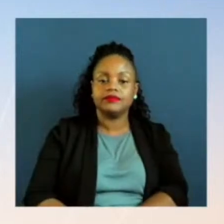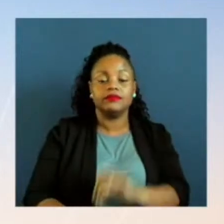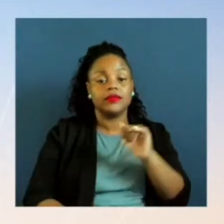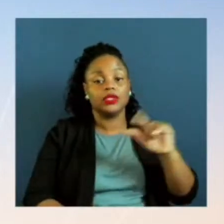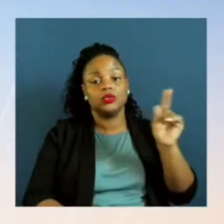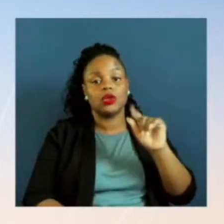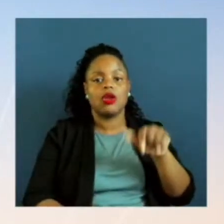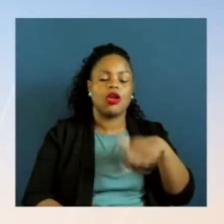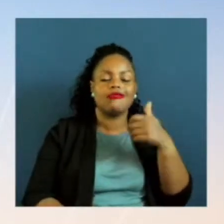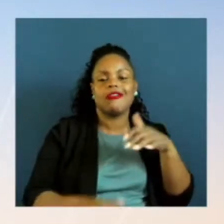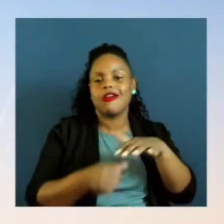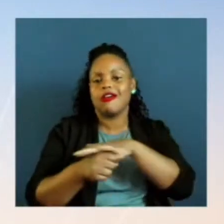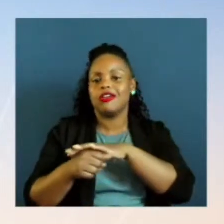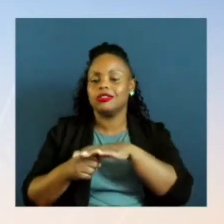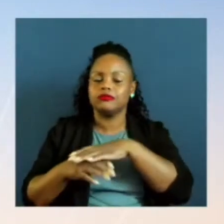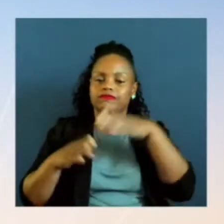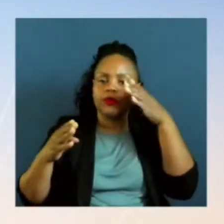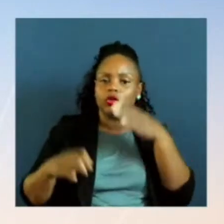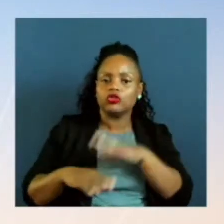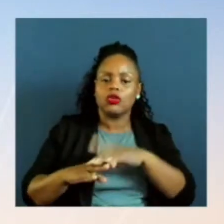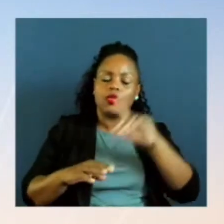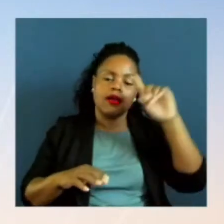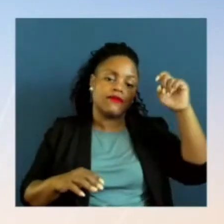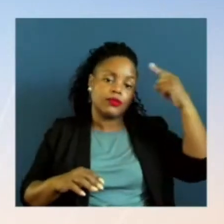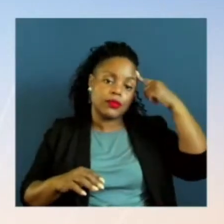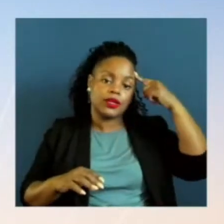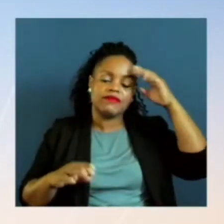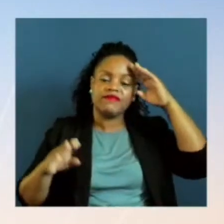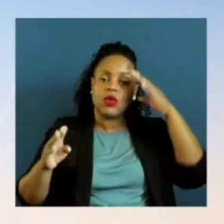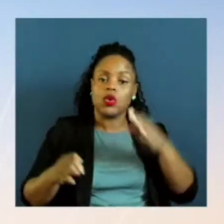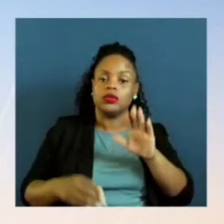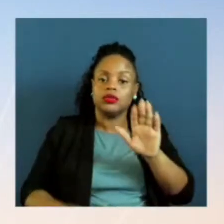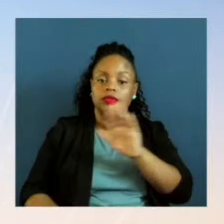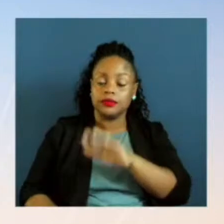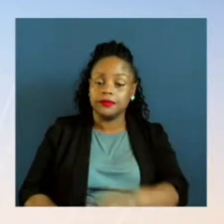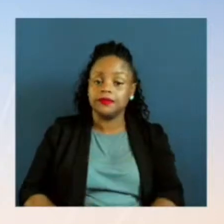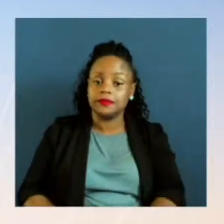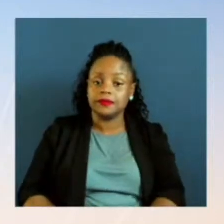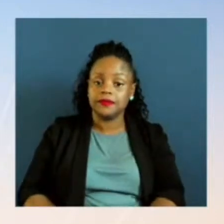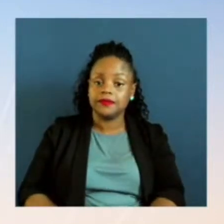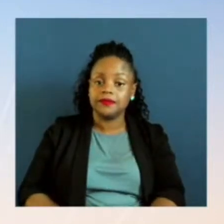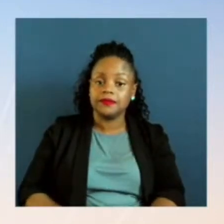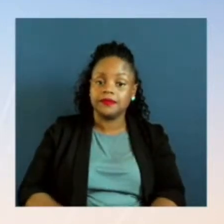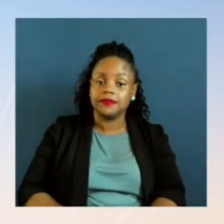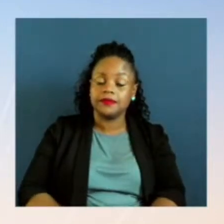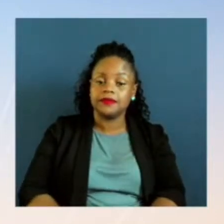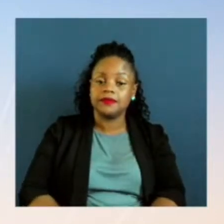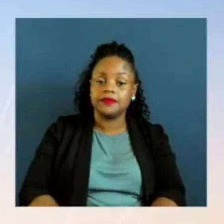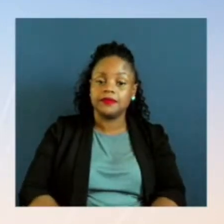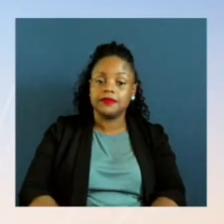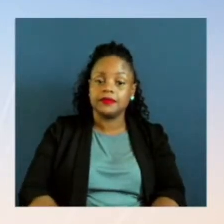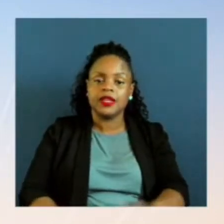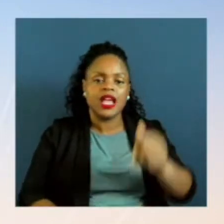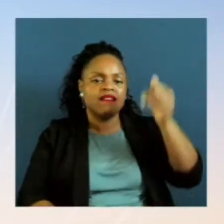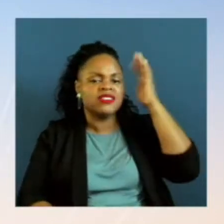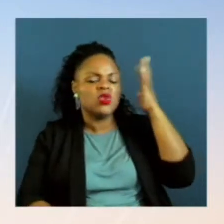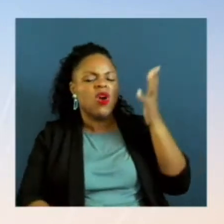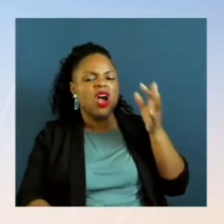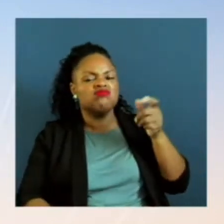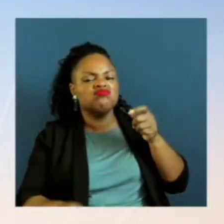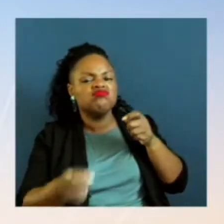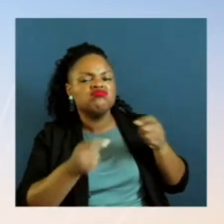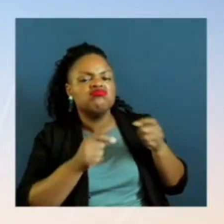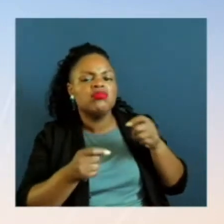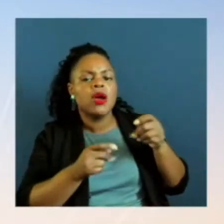quite focused. Two more foreign questions. First of all, in Afghanistan, what is the administration's position on the National Resistance Front led by